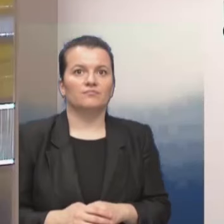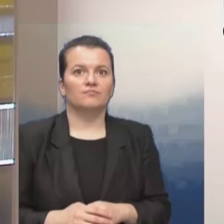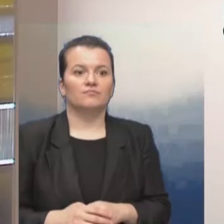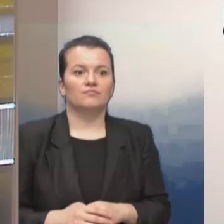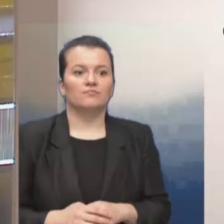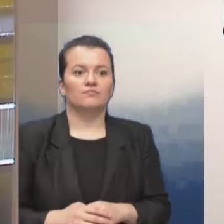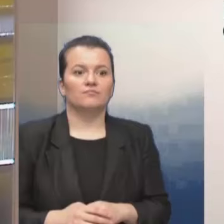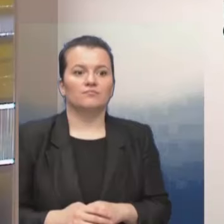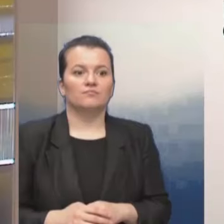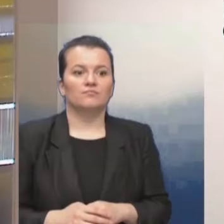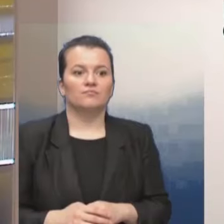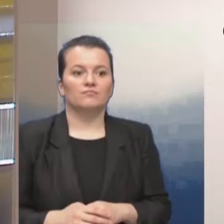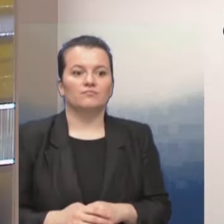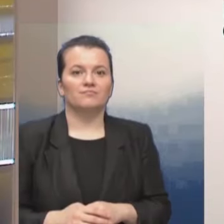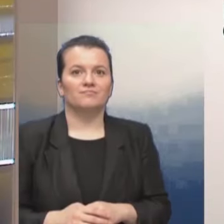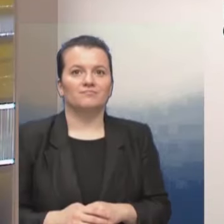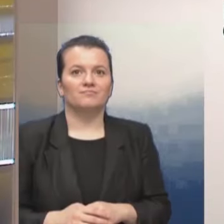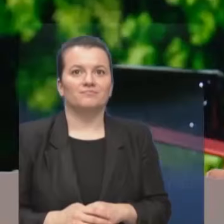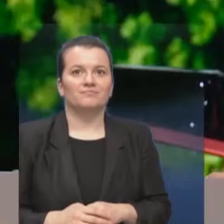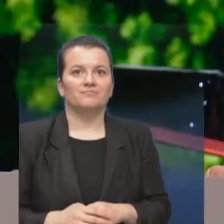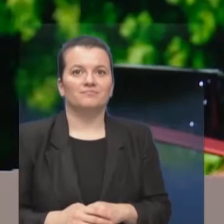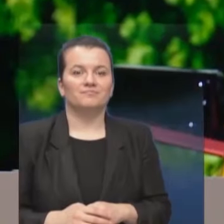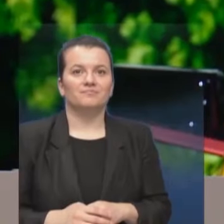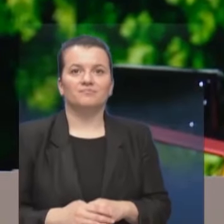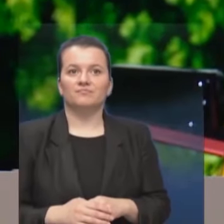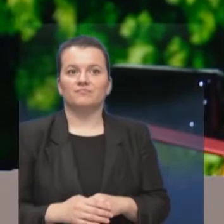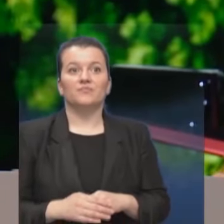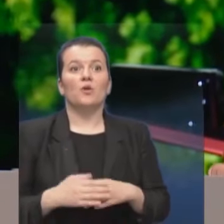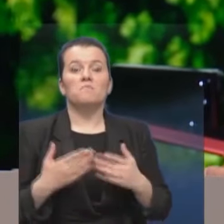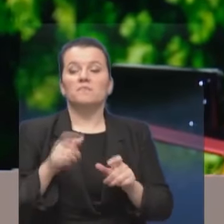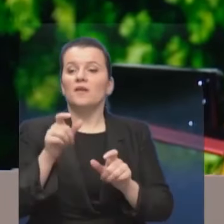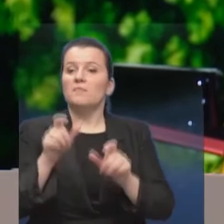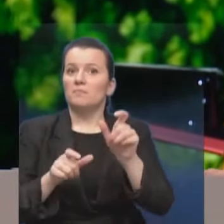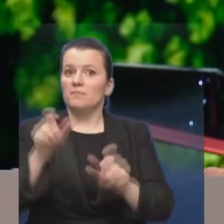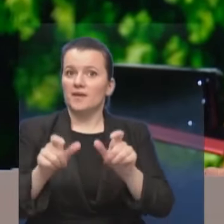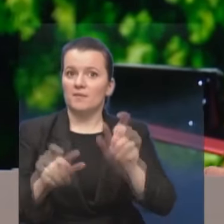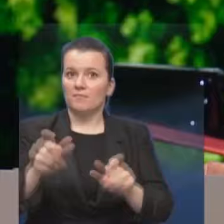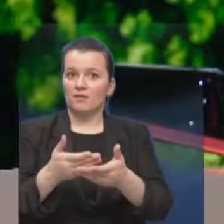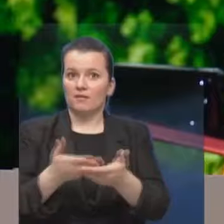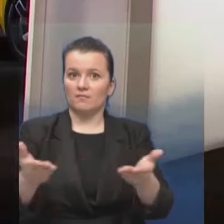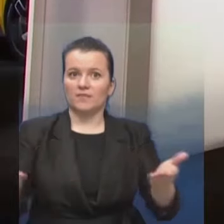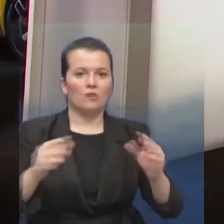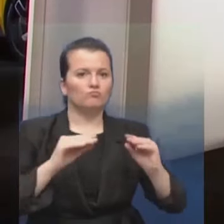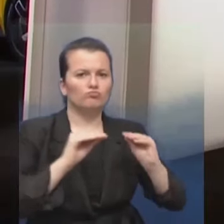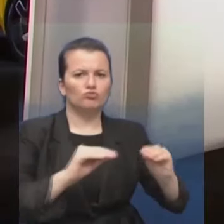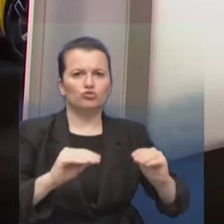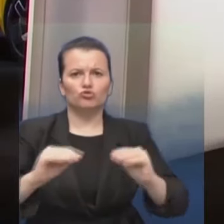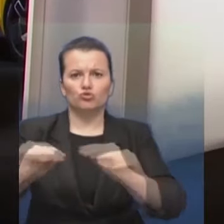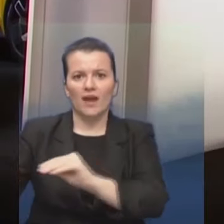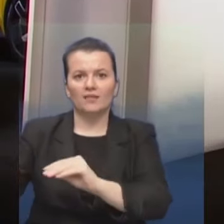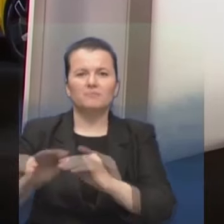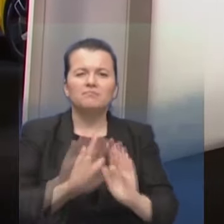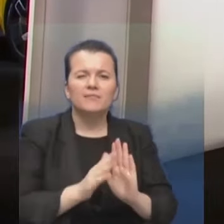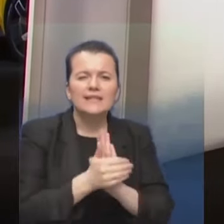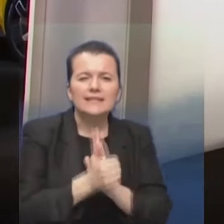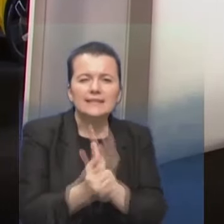our people, we're training our people, of course. We are up-skilling them. And it's not just, by the way, a matter of a CSR. I